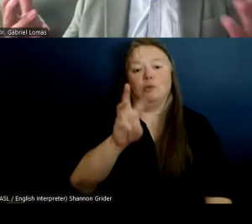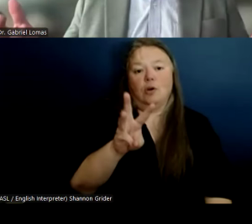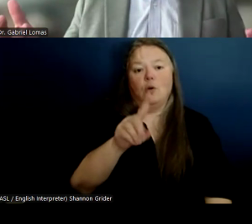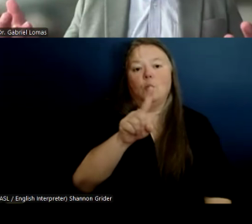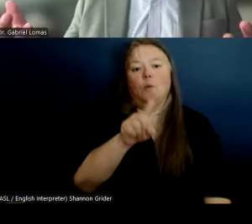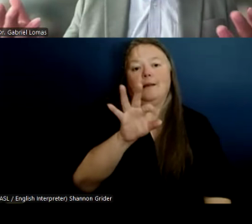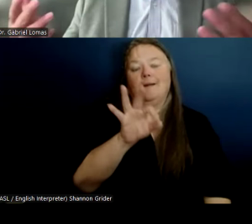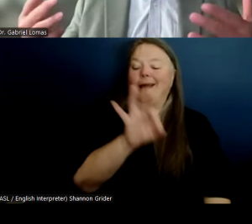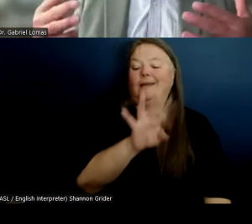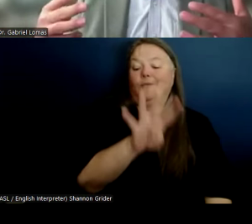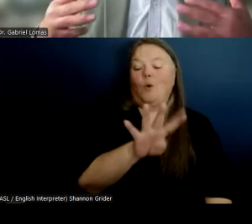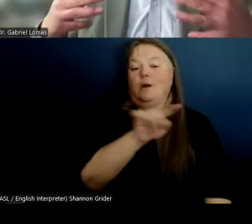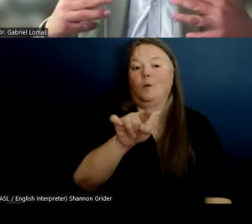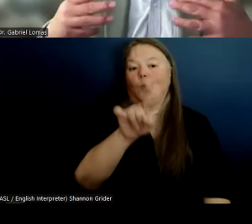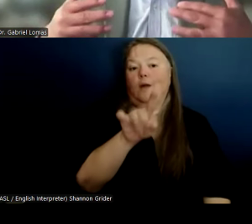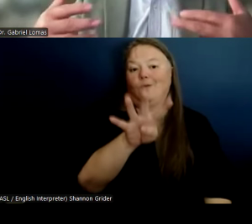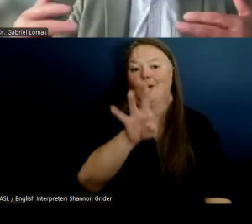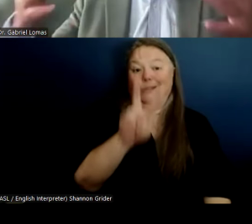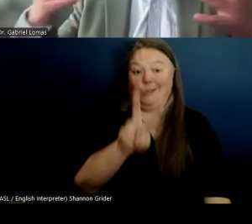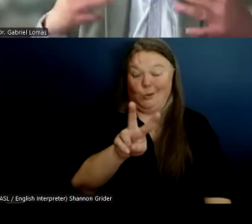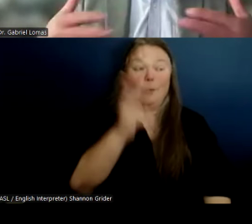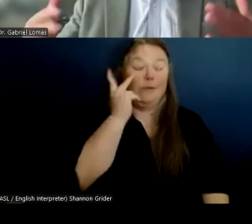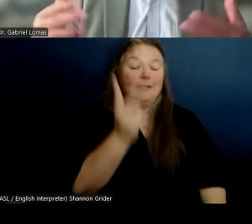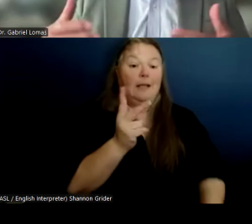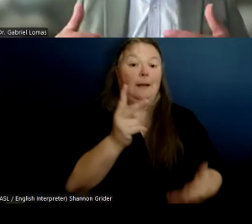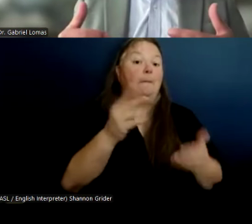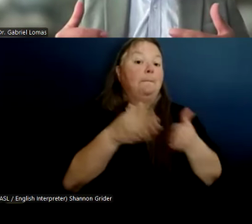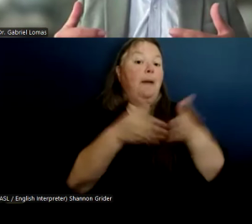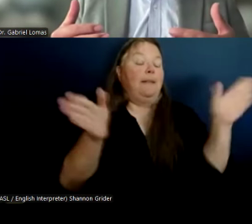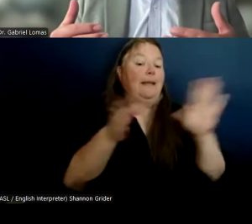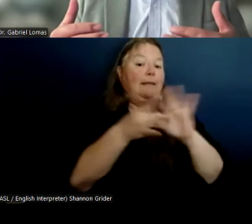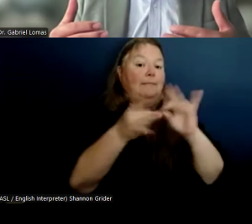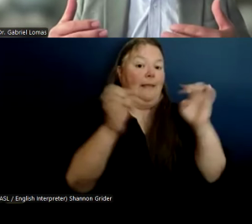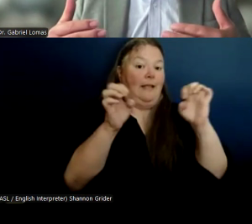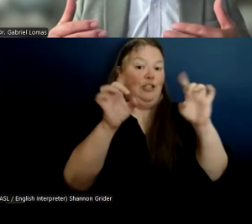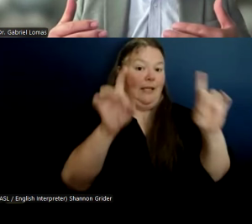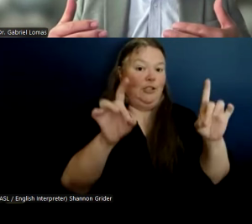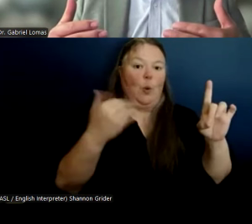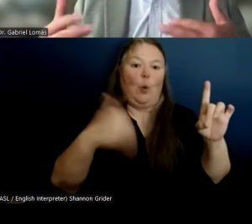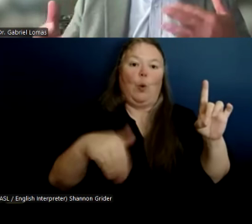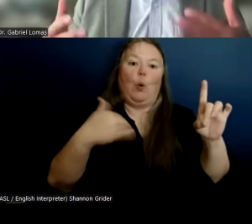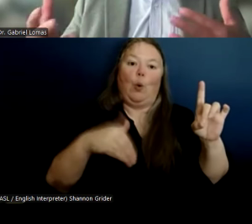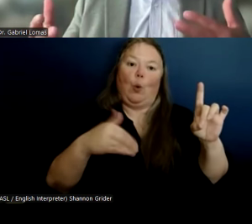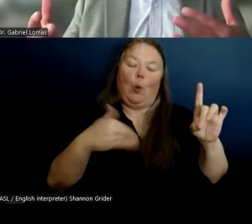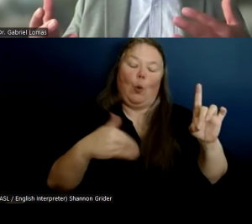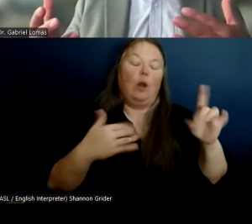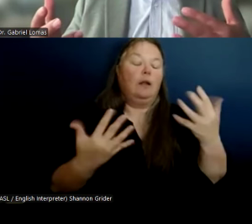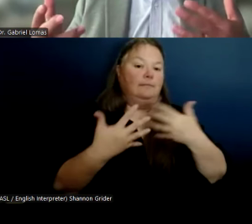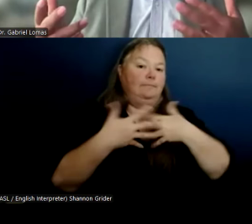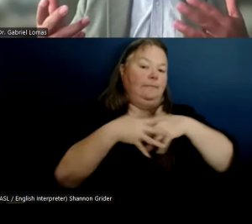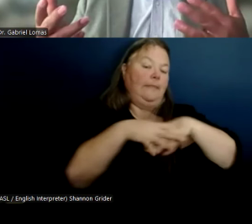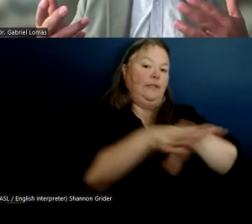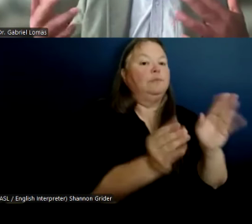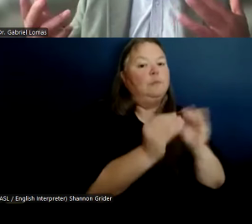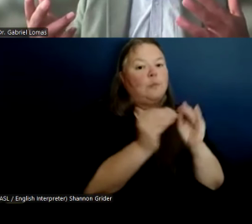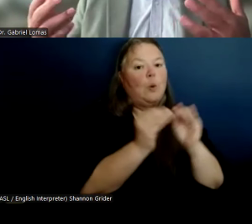education that has worked its way into public schools. And what happens there, though, is that usually